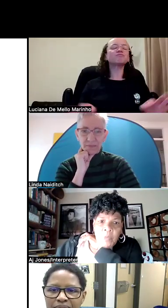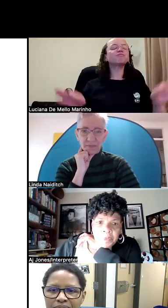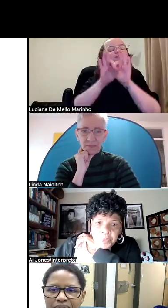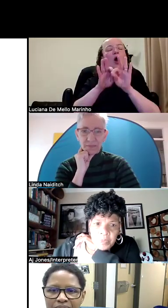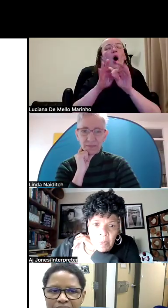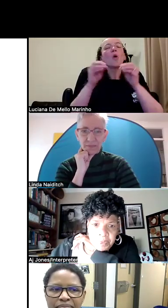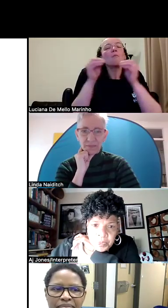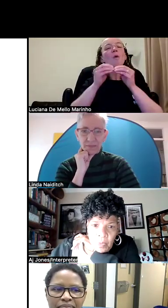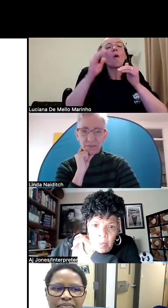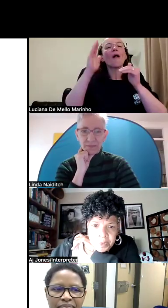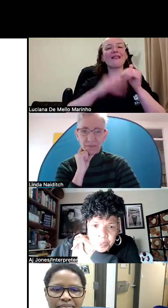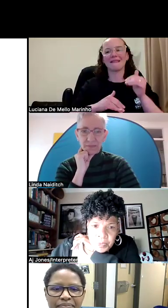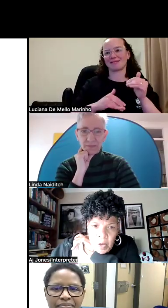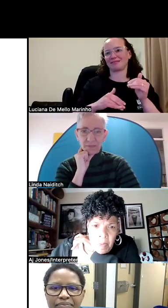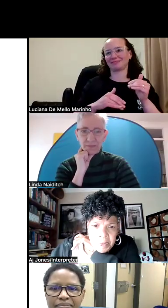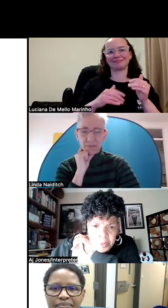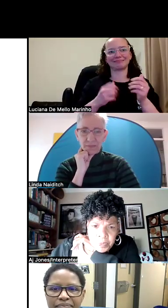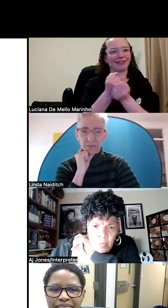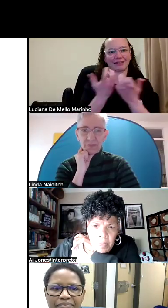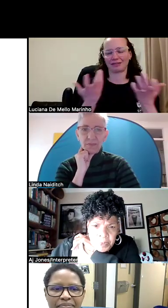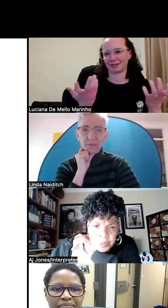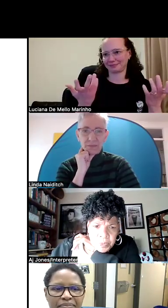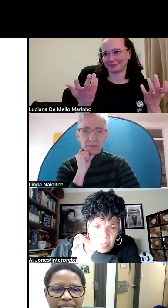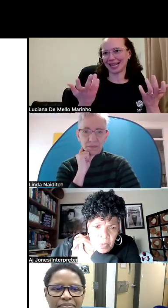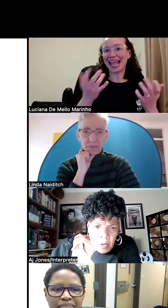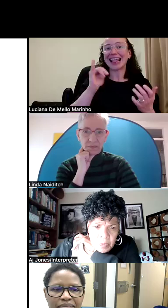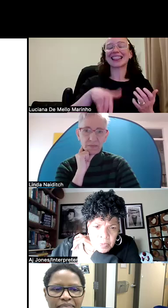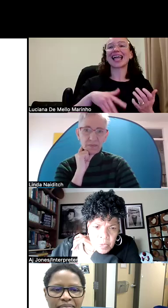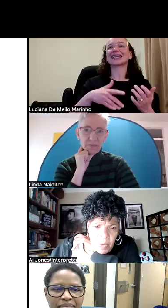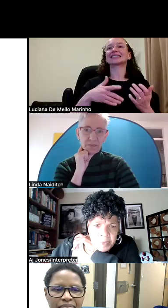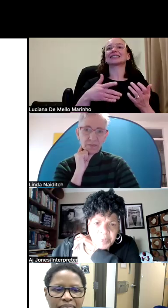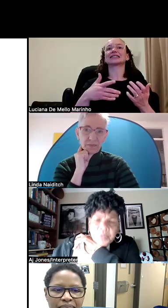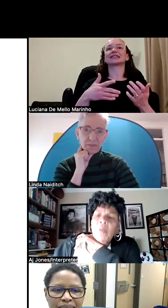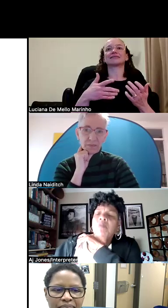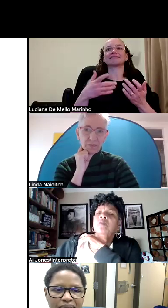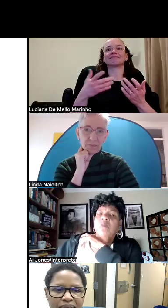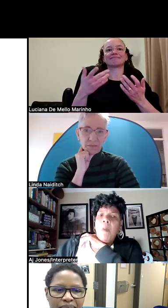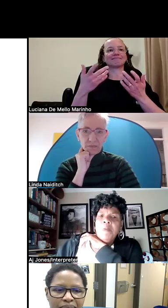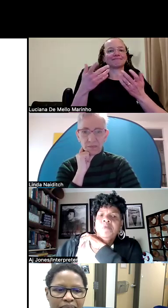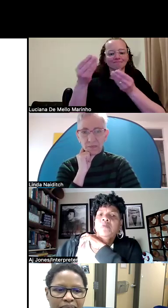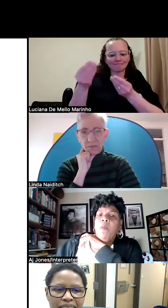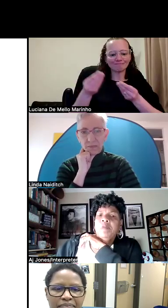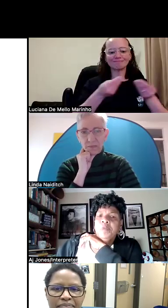their body language is so important. It's more important than anything else.